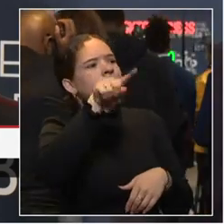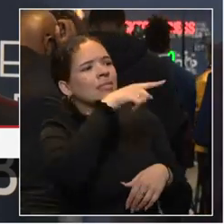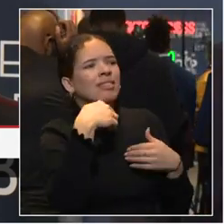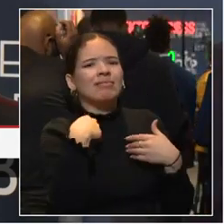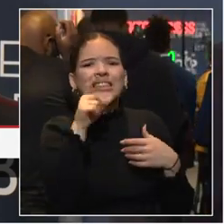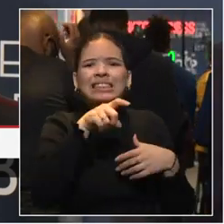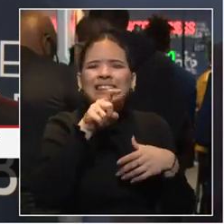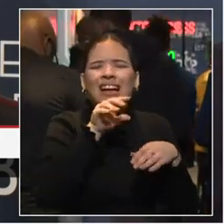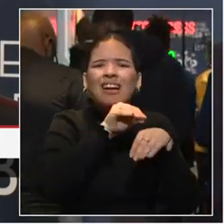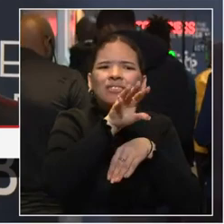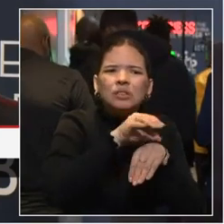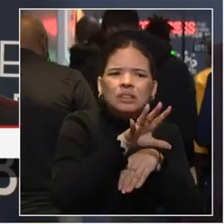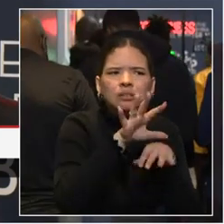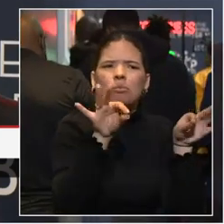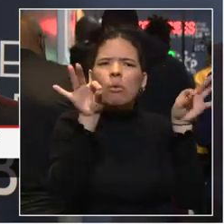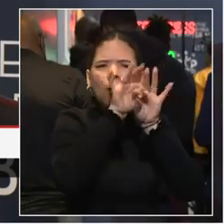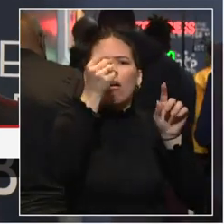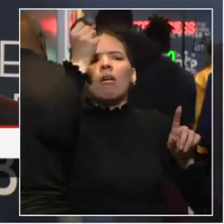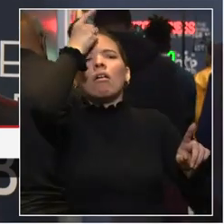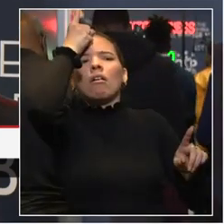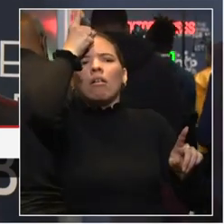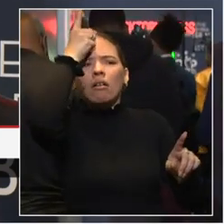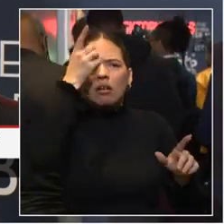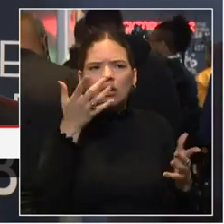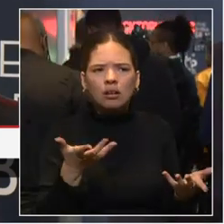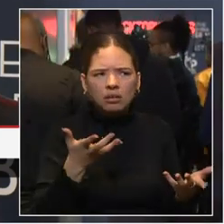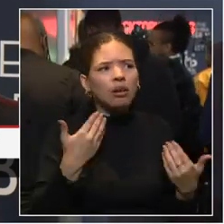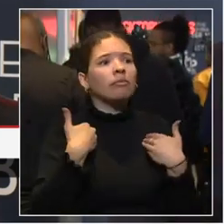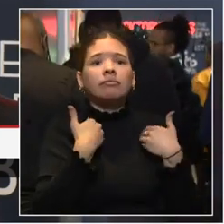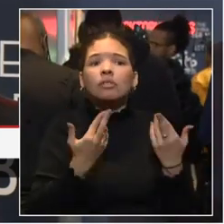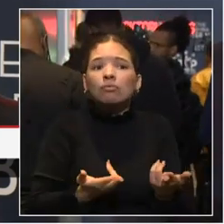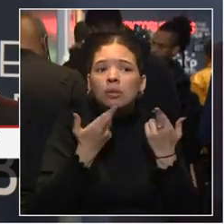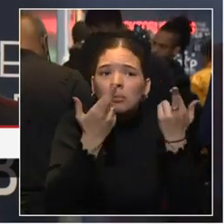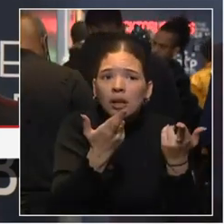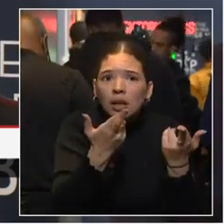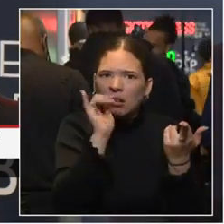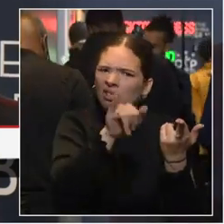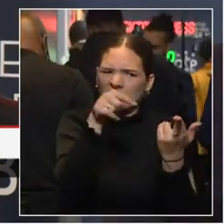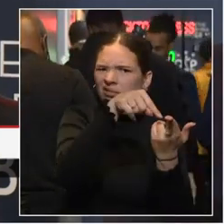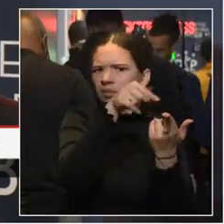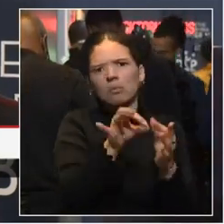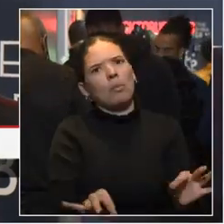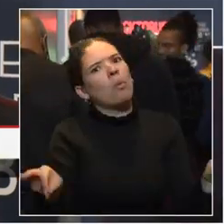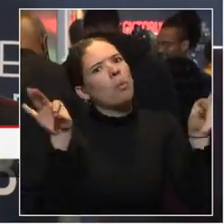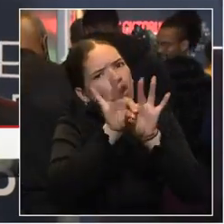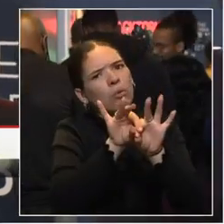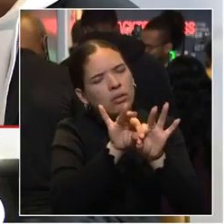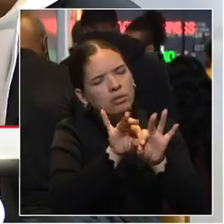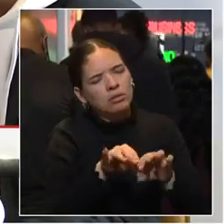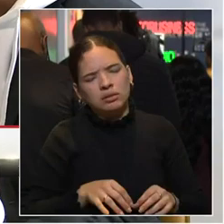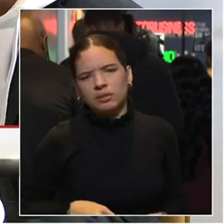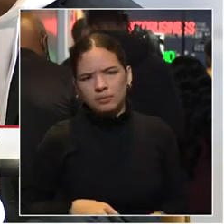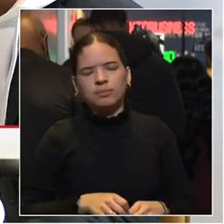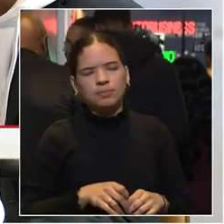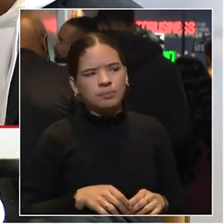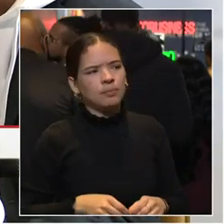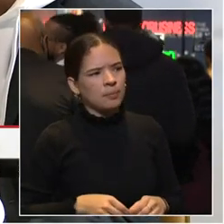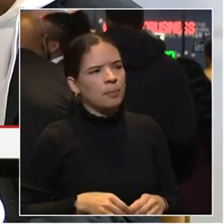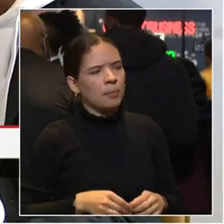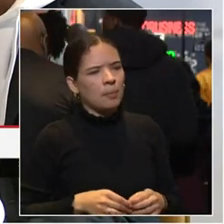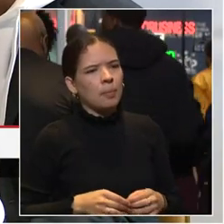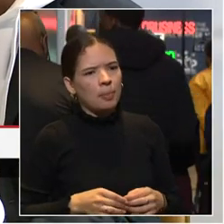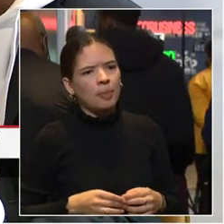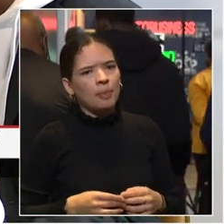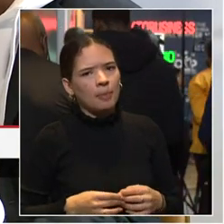been the most important to me. Recommendations, all that, is very important. Well, I think what